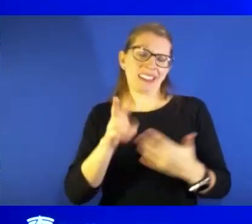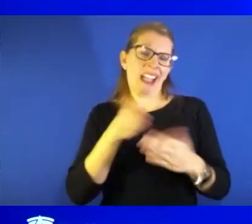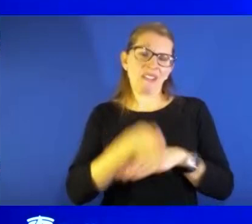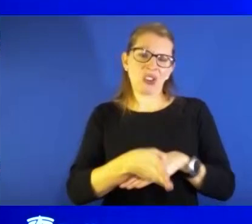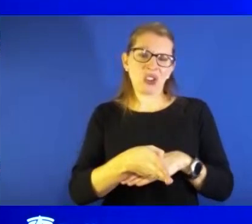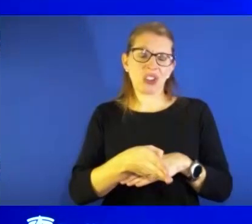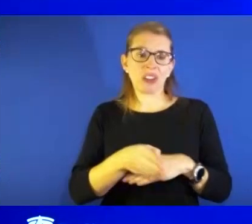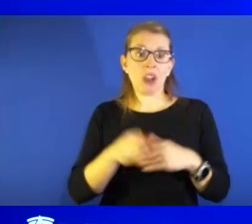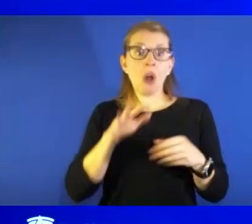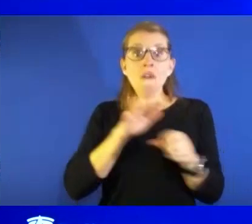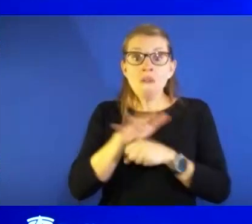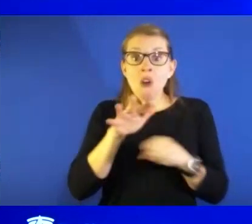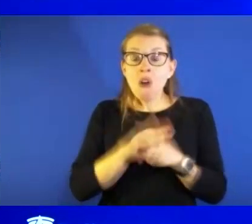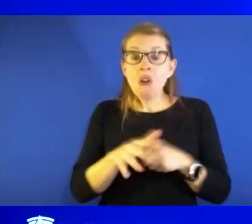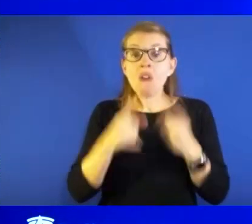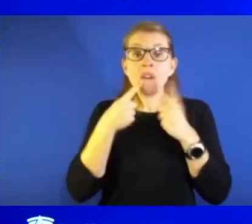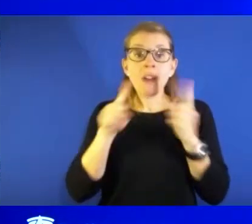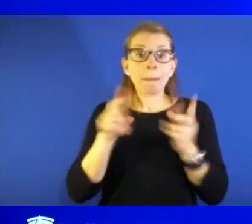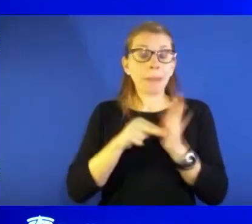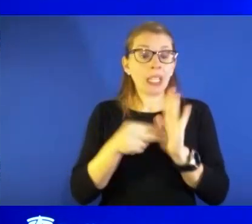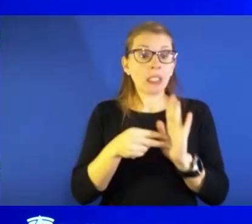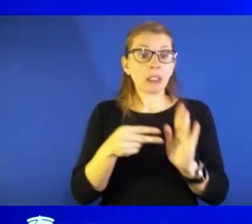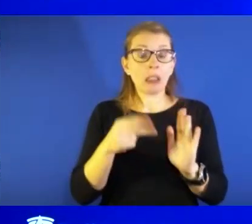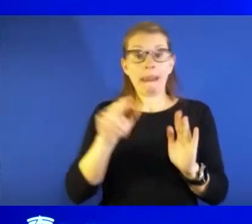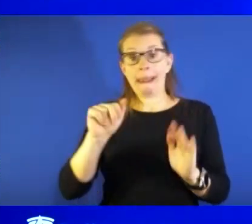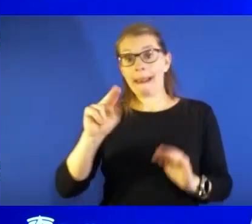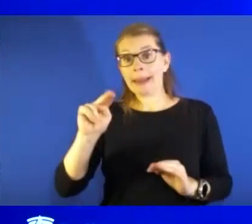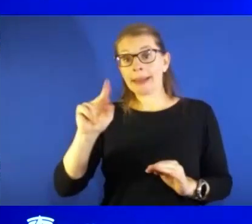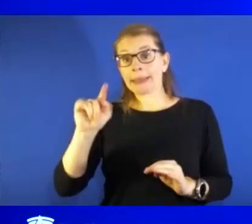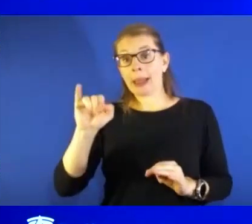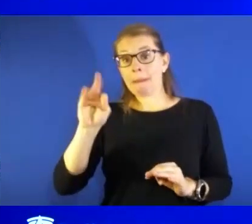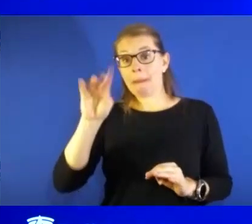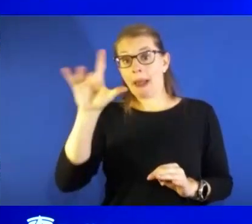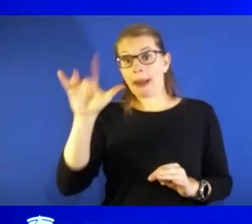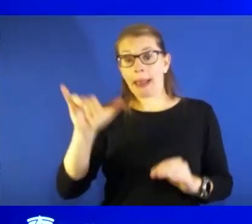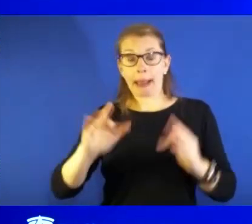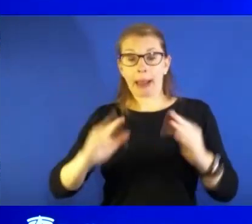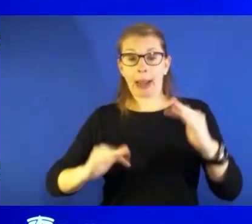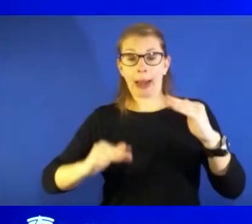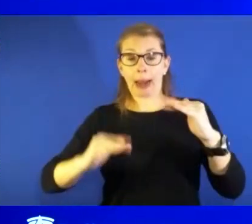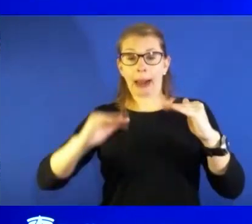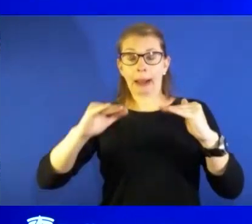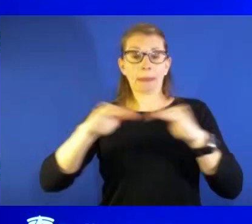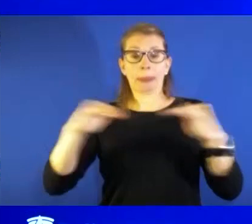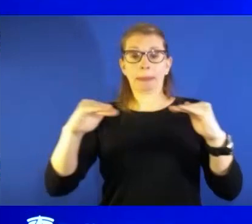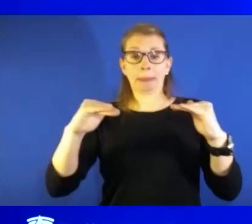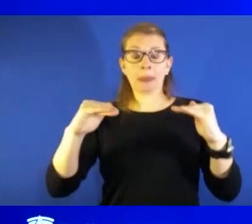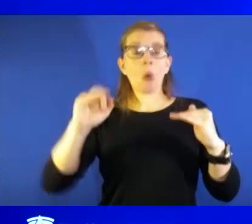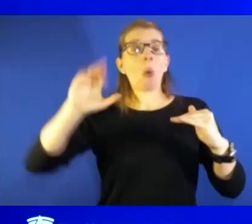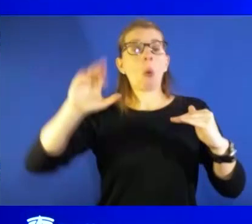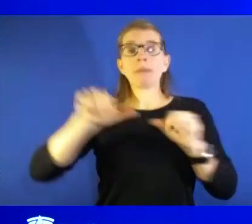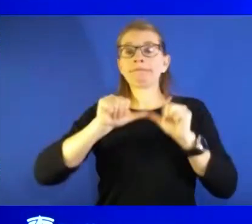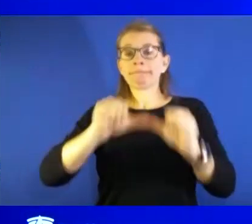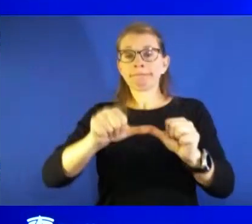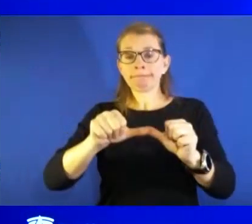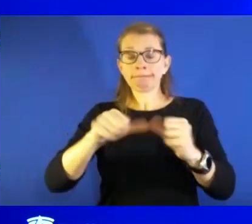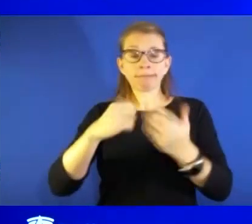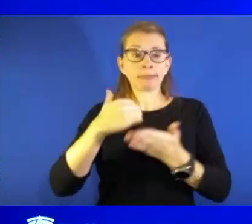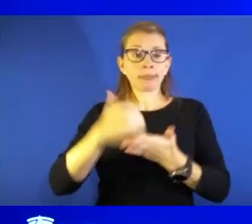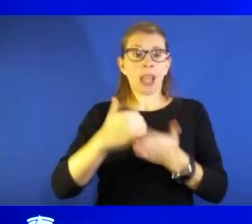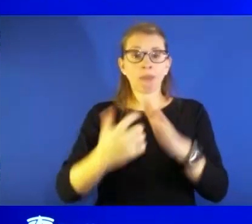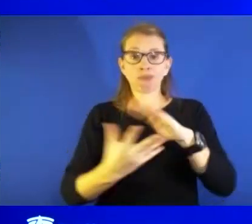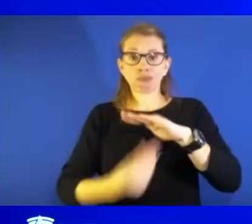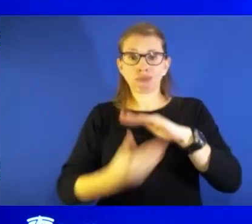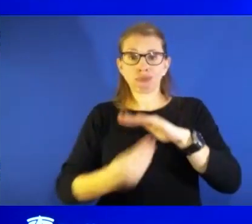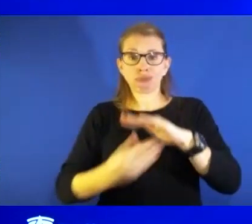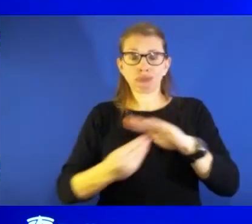effect? Is it getting that antibody level to so high that we're looking at? Is it continuing to help clonally expand those